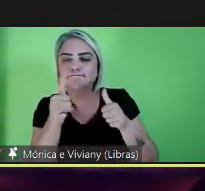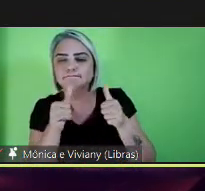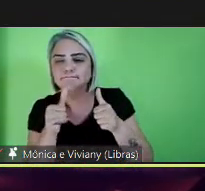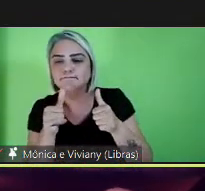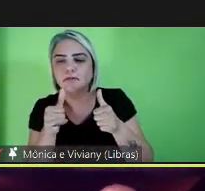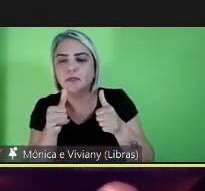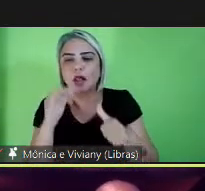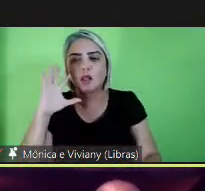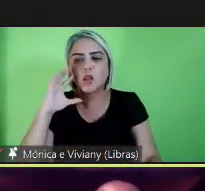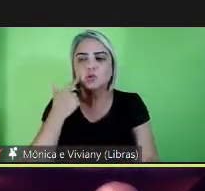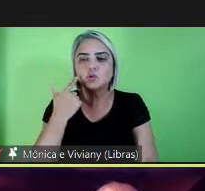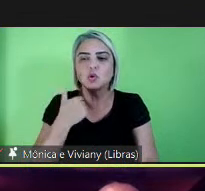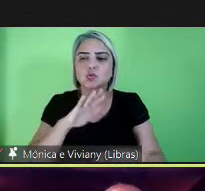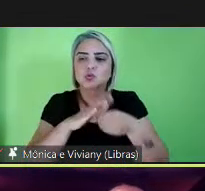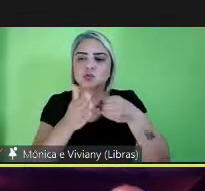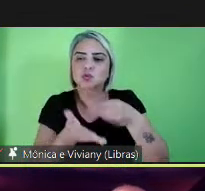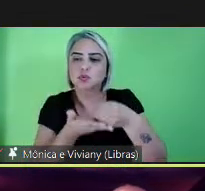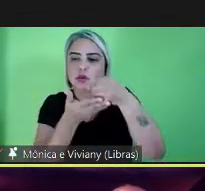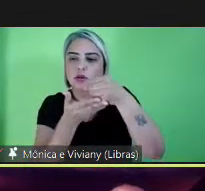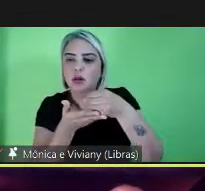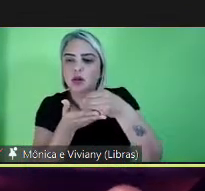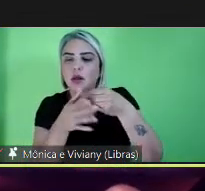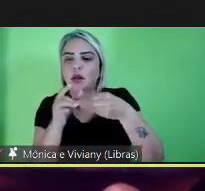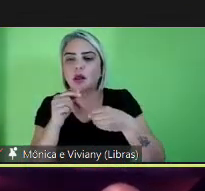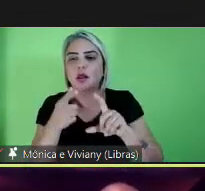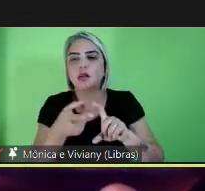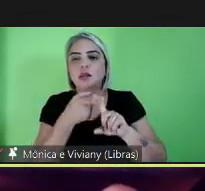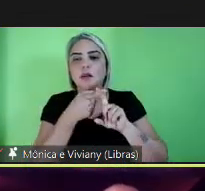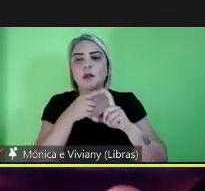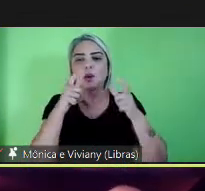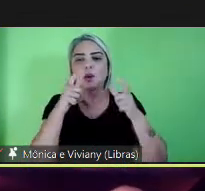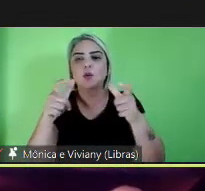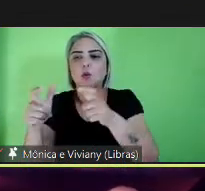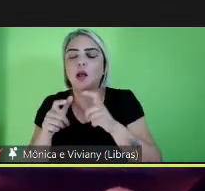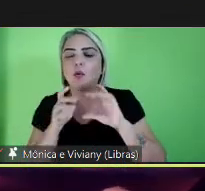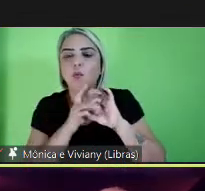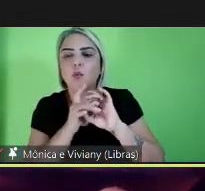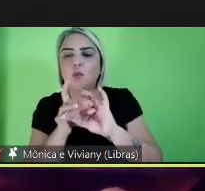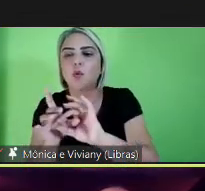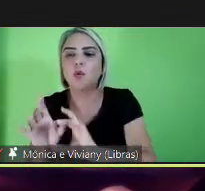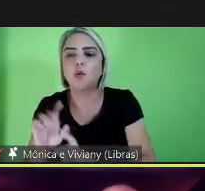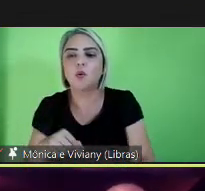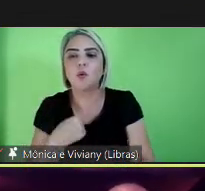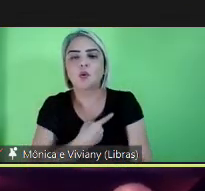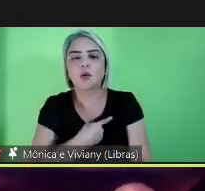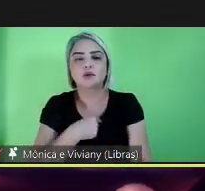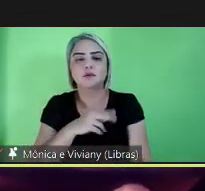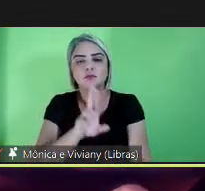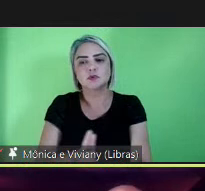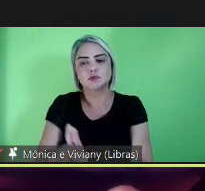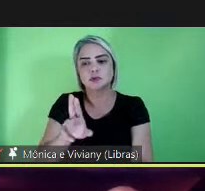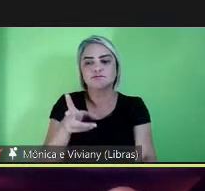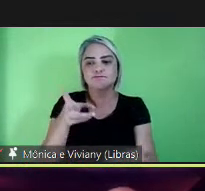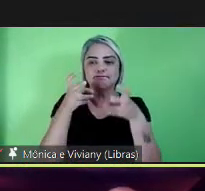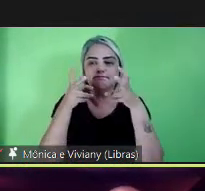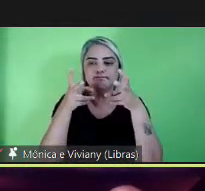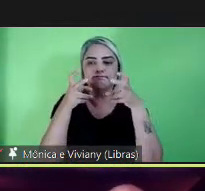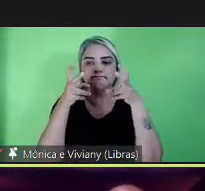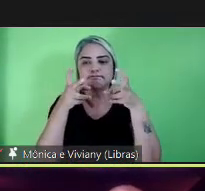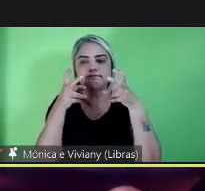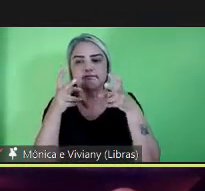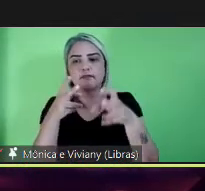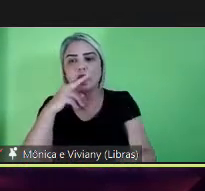varied, dependent on the place and the context in which we are looking at food diet, and in particular, type 2 diabetes